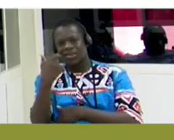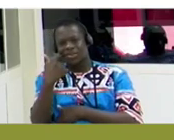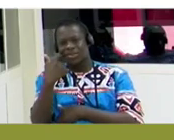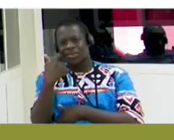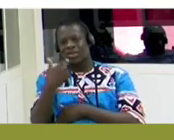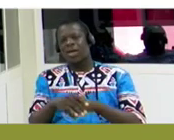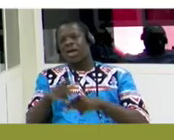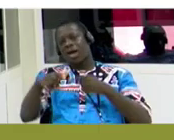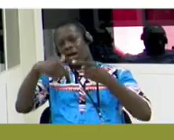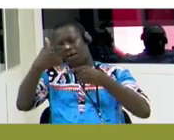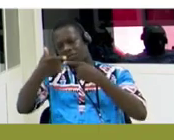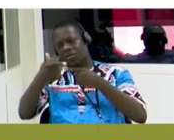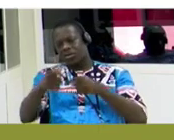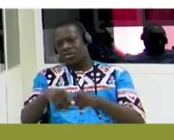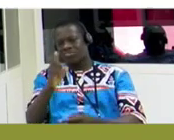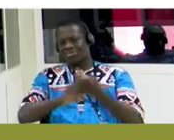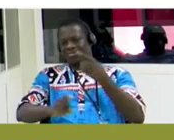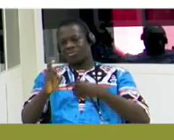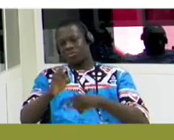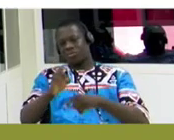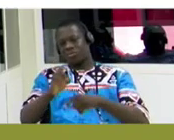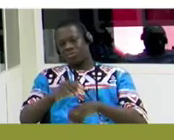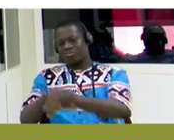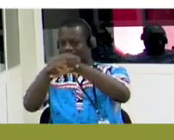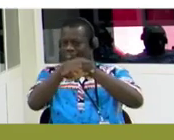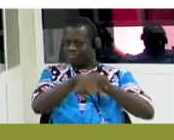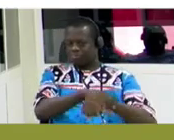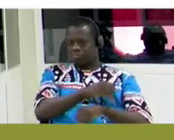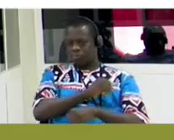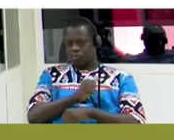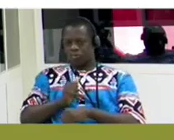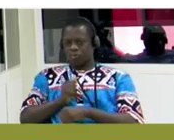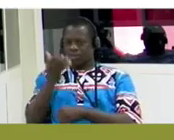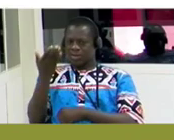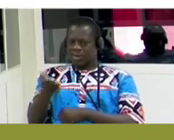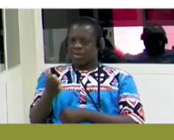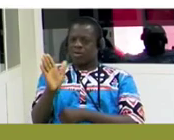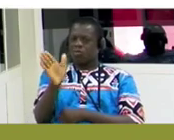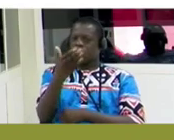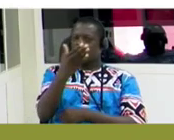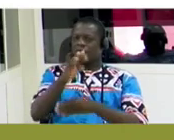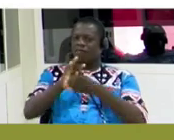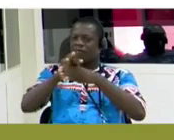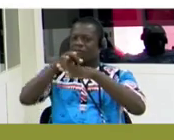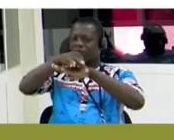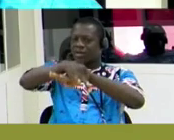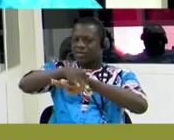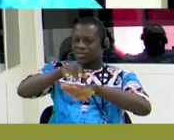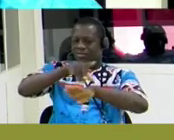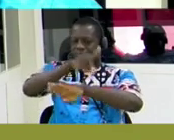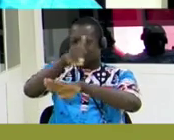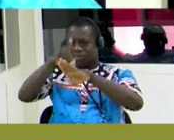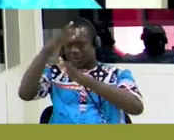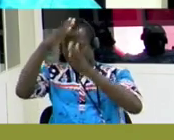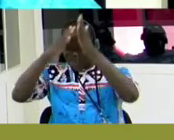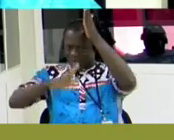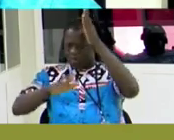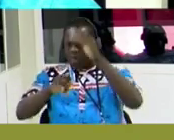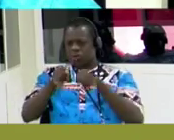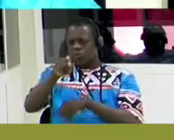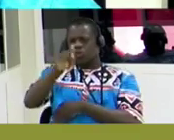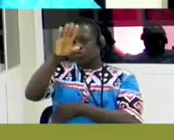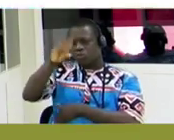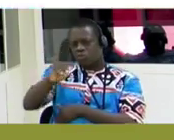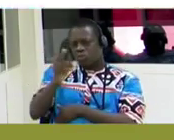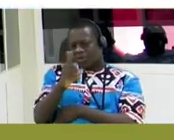Then they come and pick us there to Fajara Barracks. What were you doing in Mandinaba?